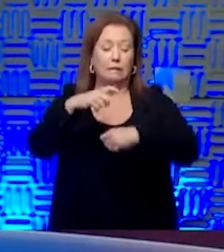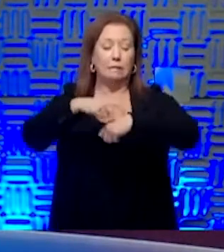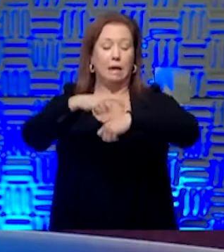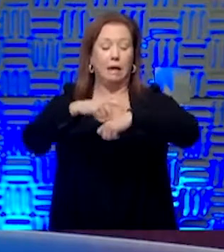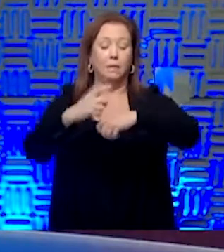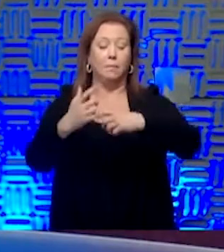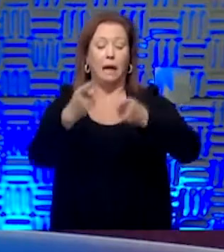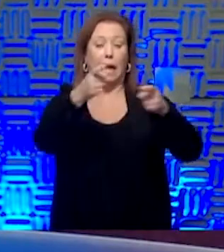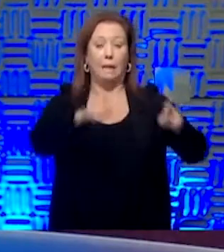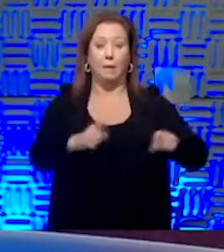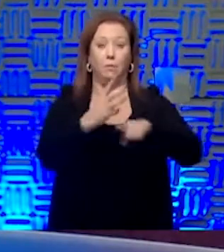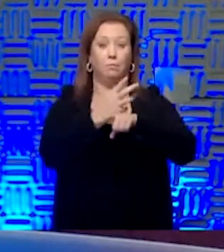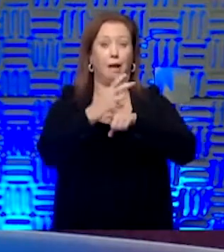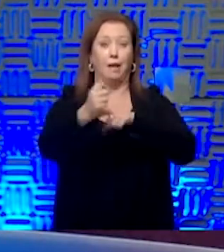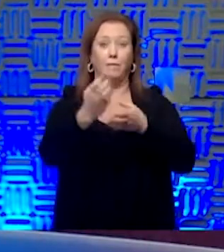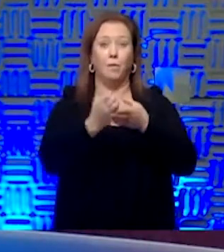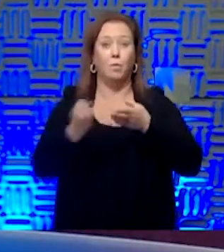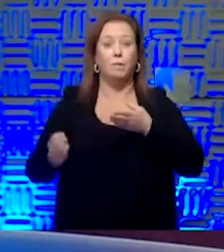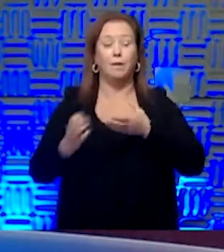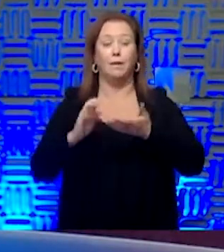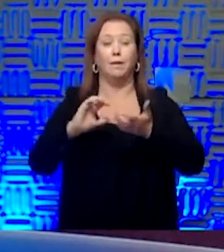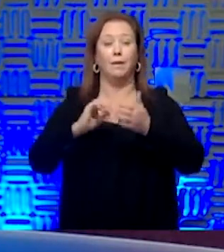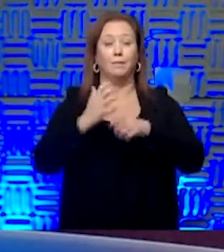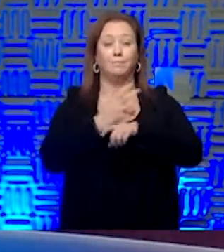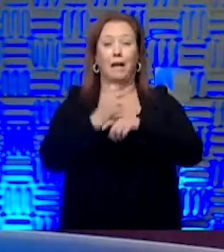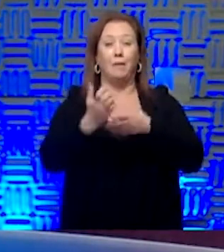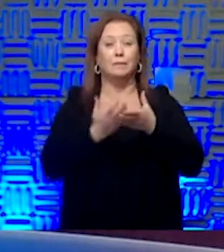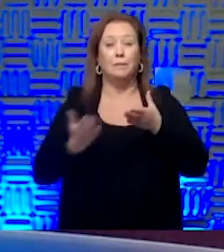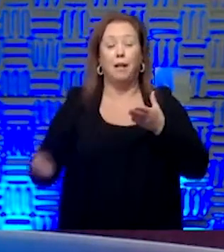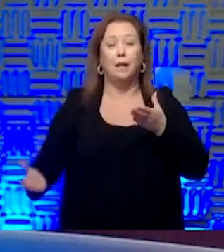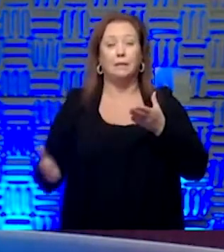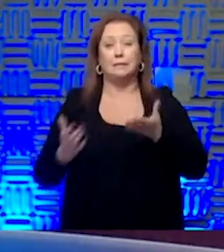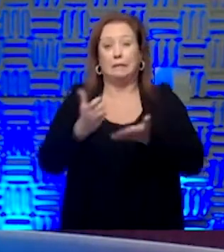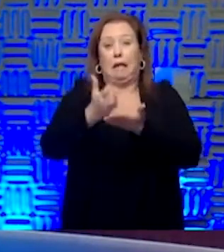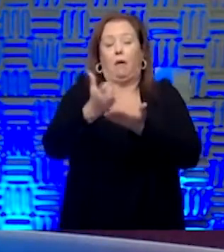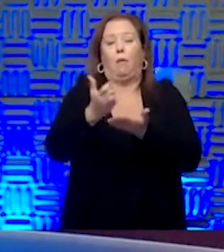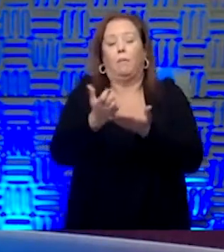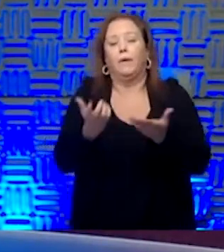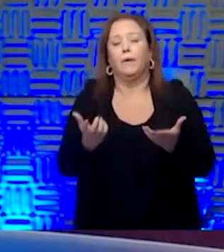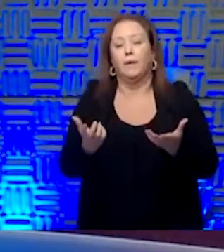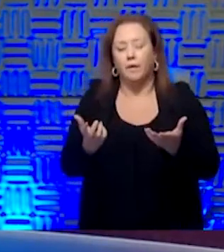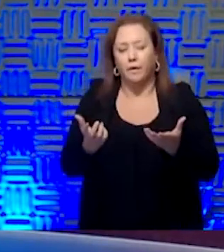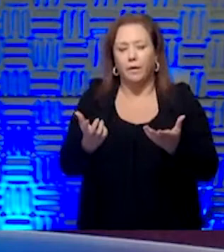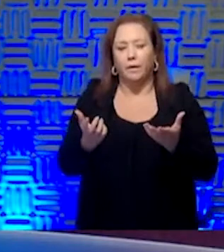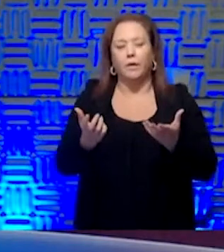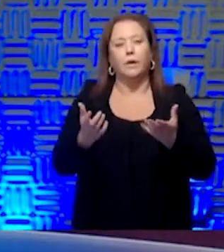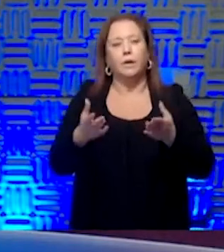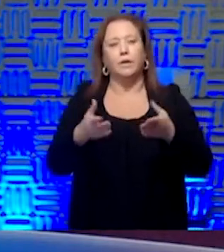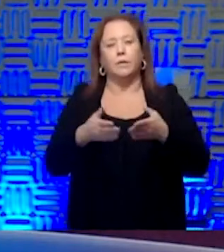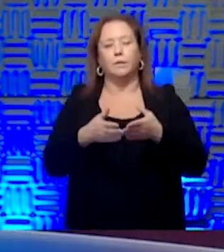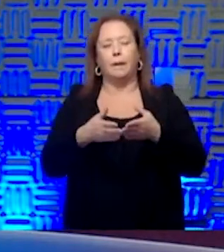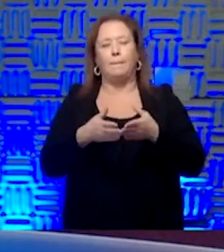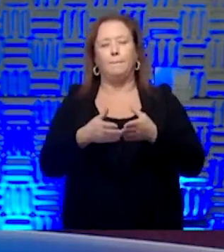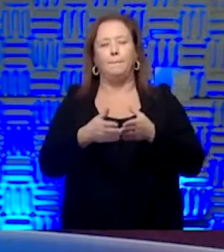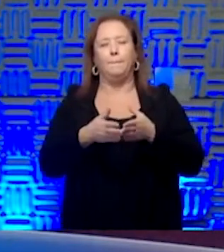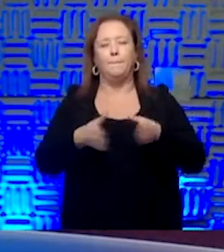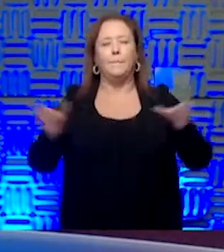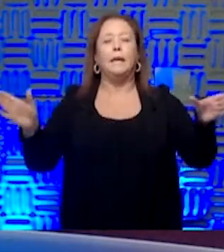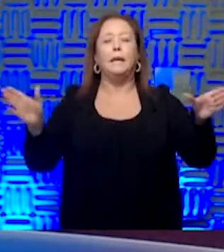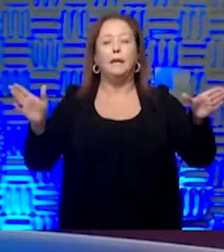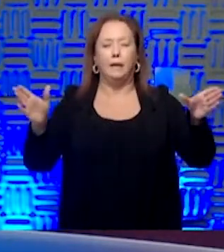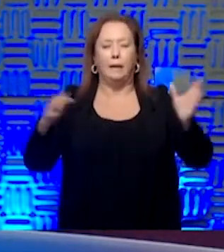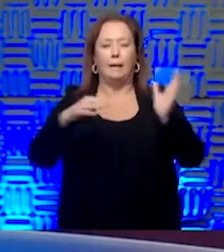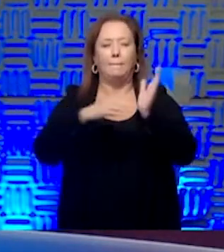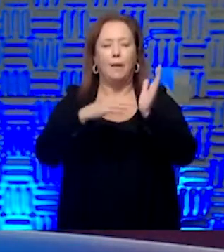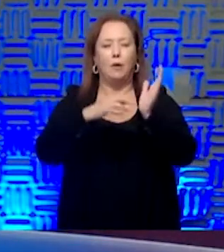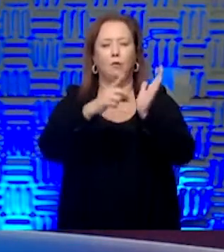we were out of resources to help, then there is a broad coalition of medical